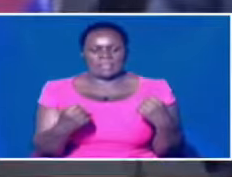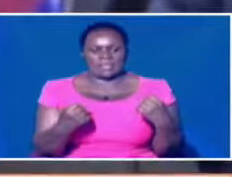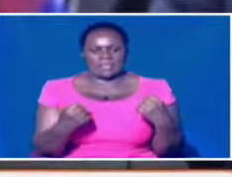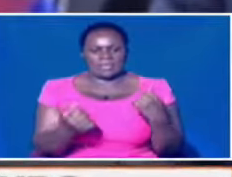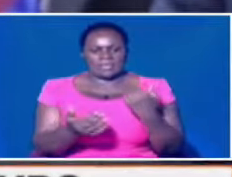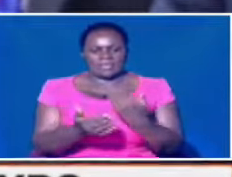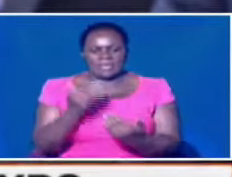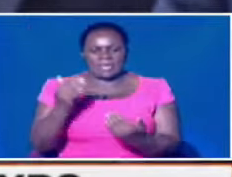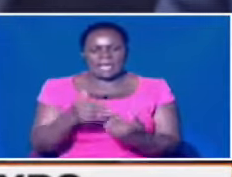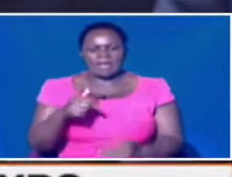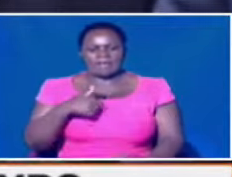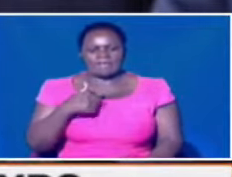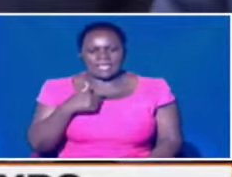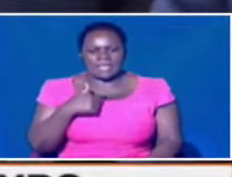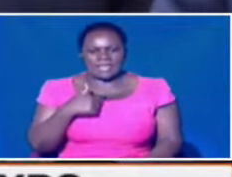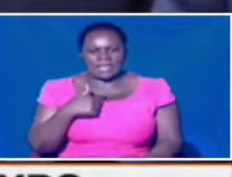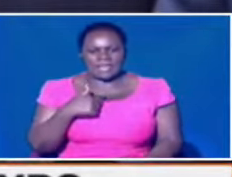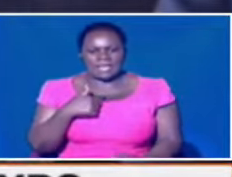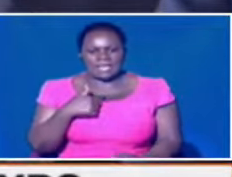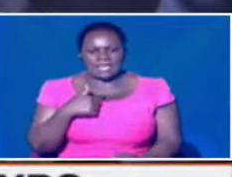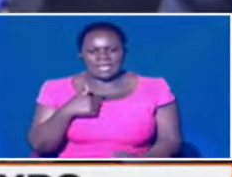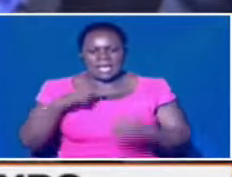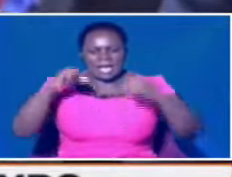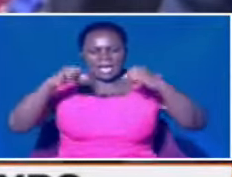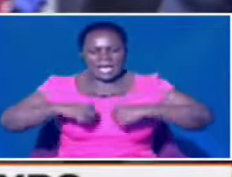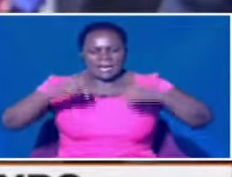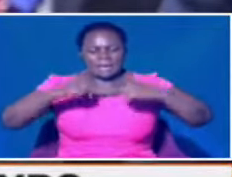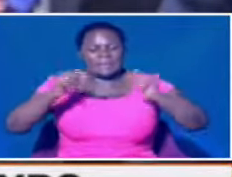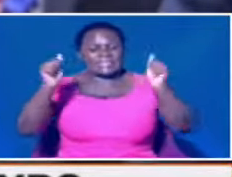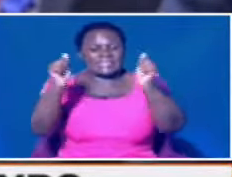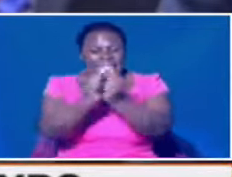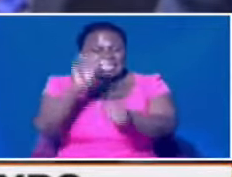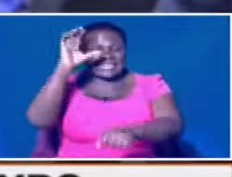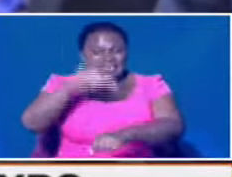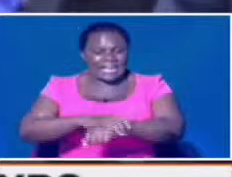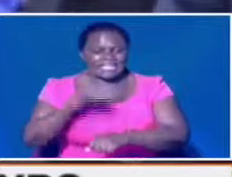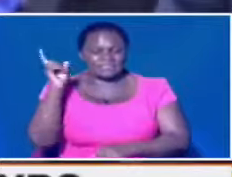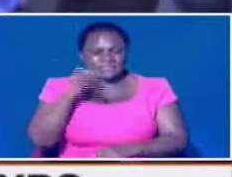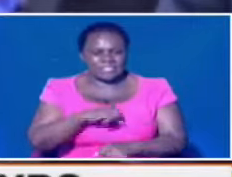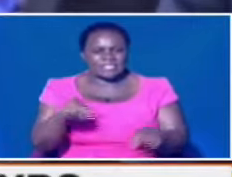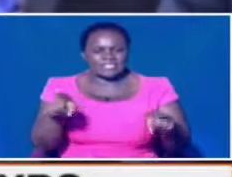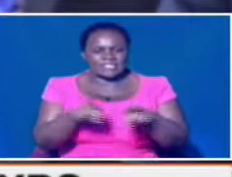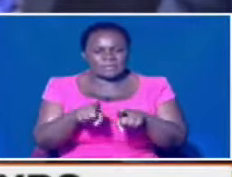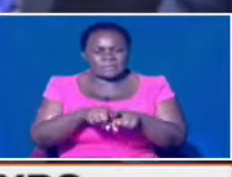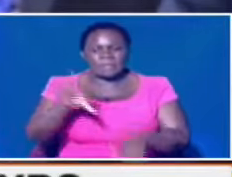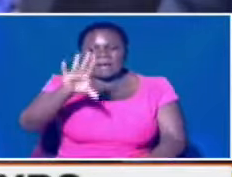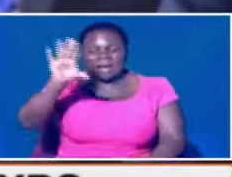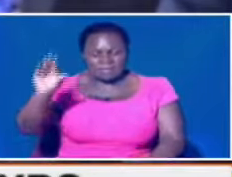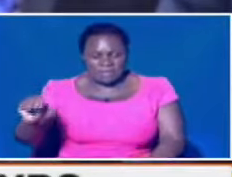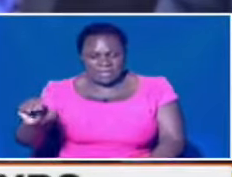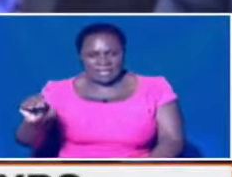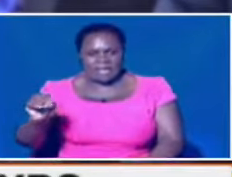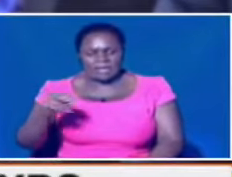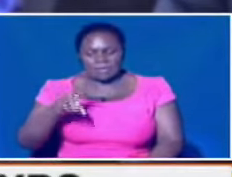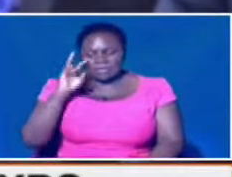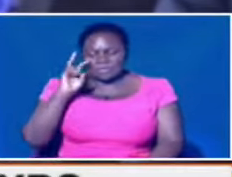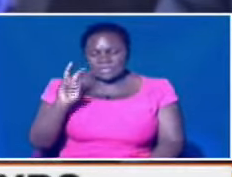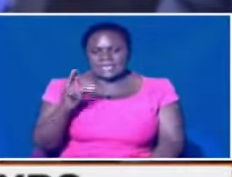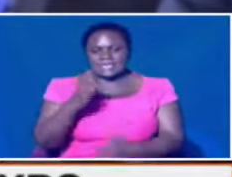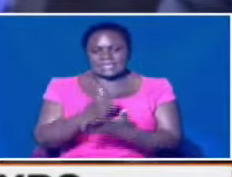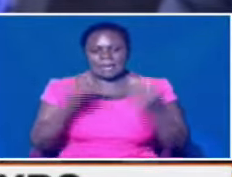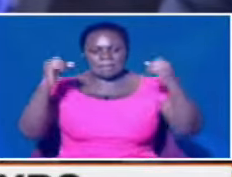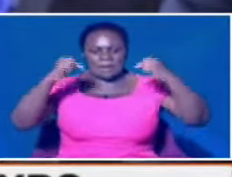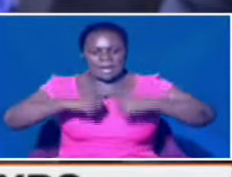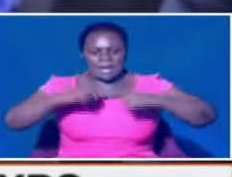seen more than 10 deals, not only for Kenya, but also for the whole of Africa. We have seen some